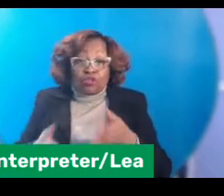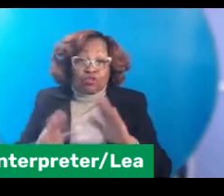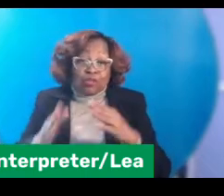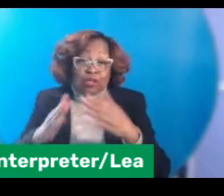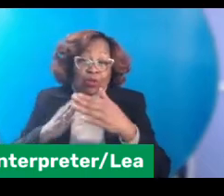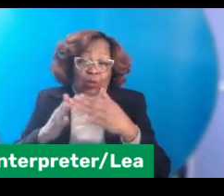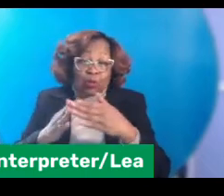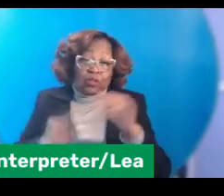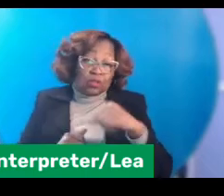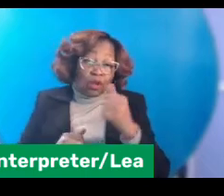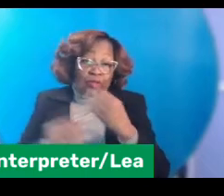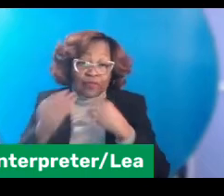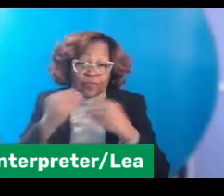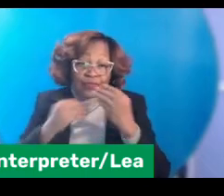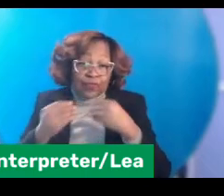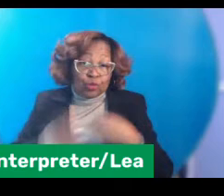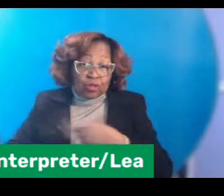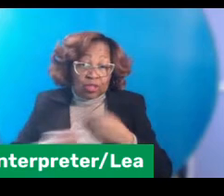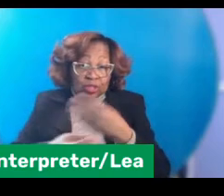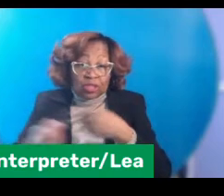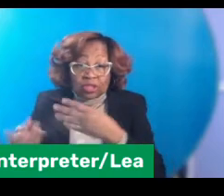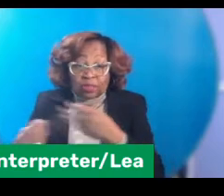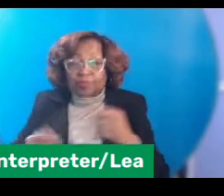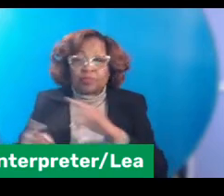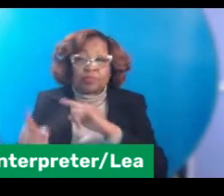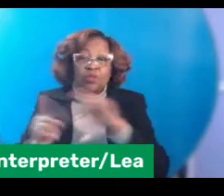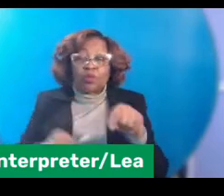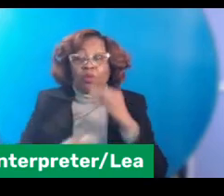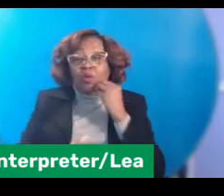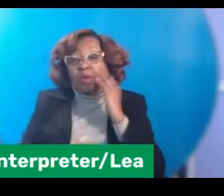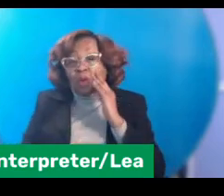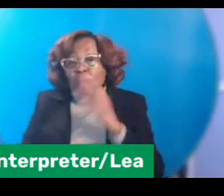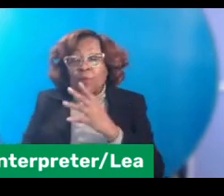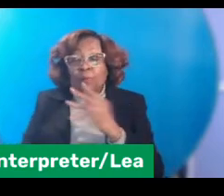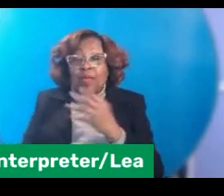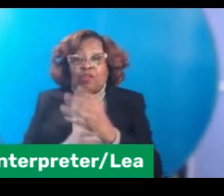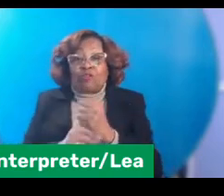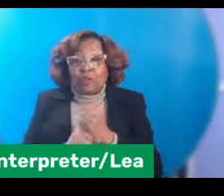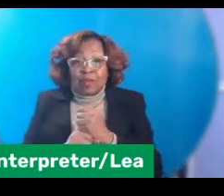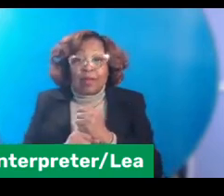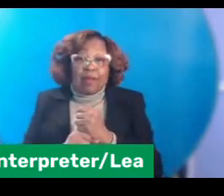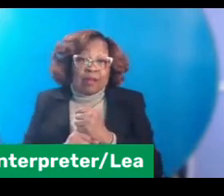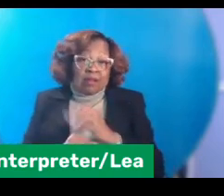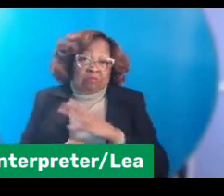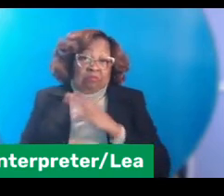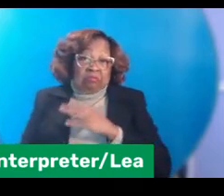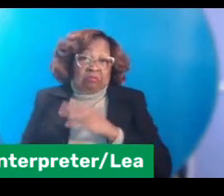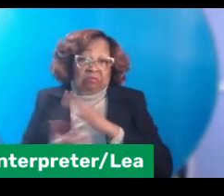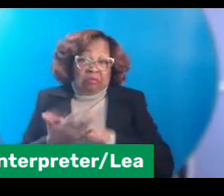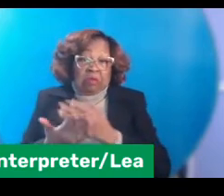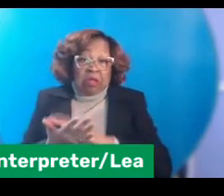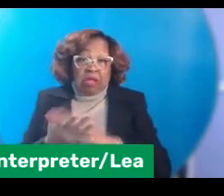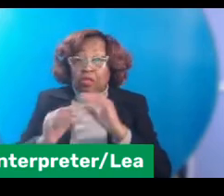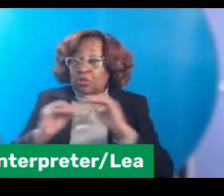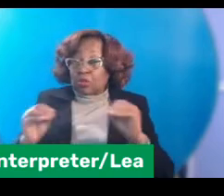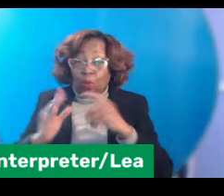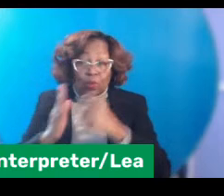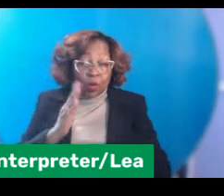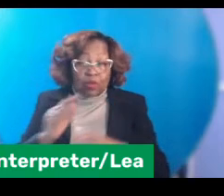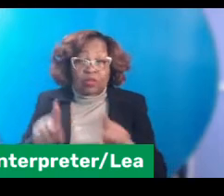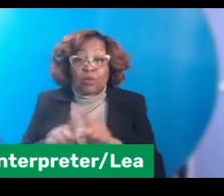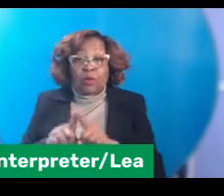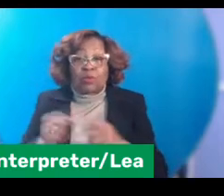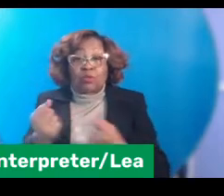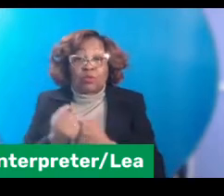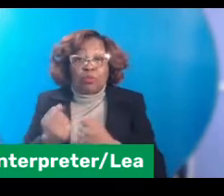food distribution. And you're going home, and getting a chef-made meal at no cost, while we're also supporting our